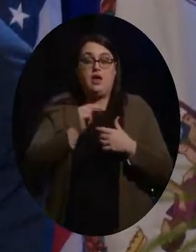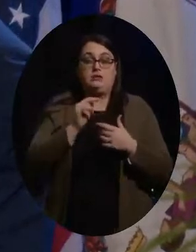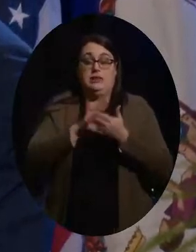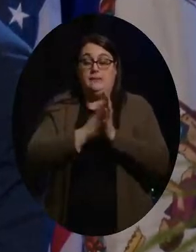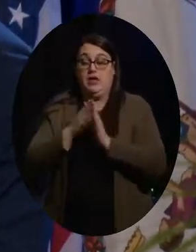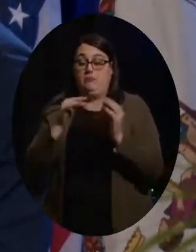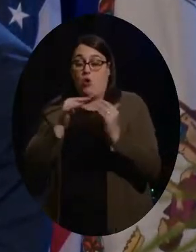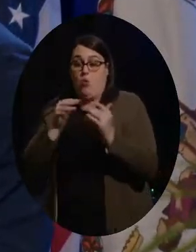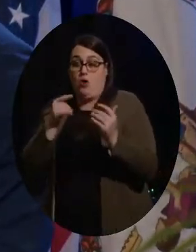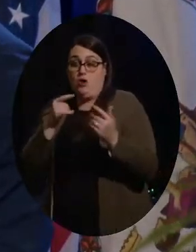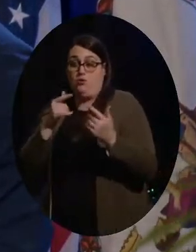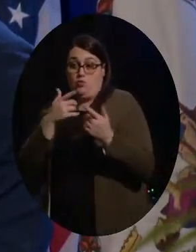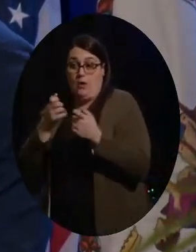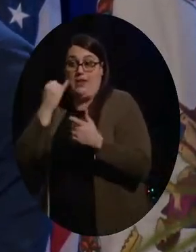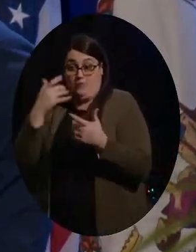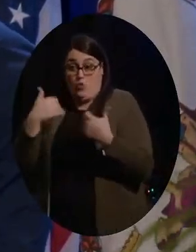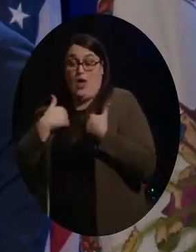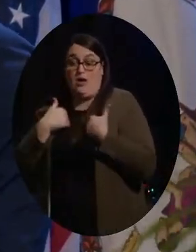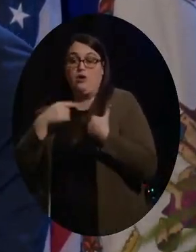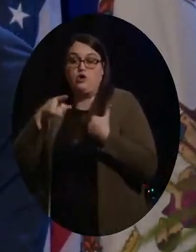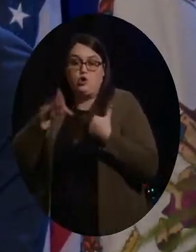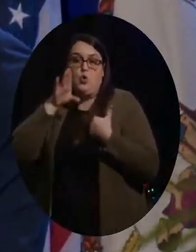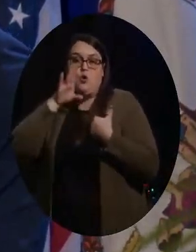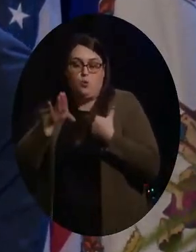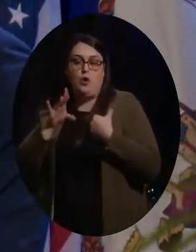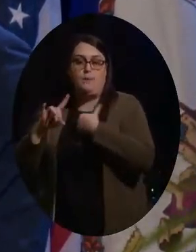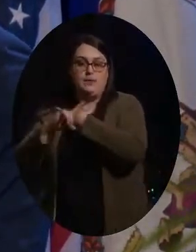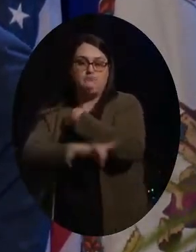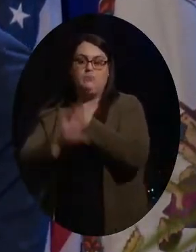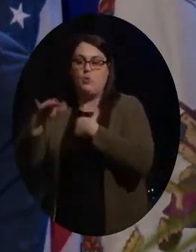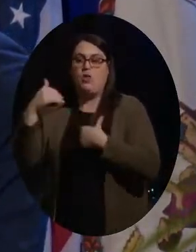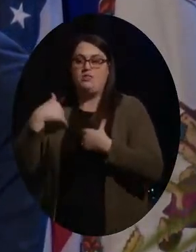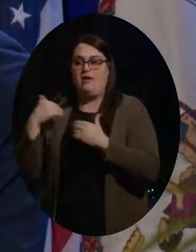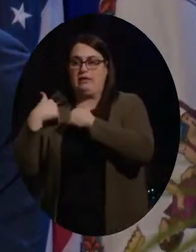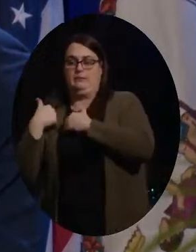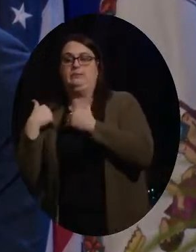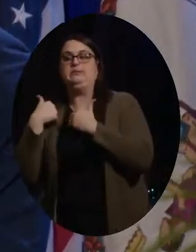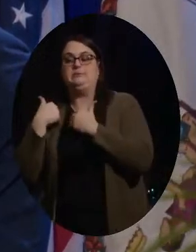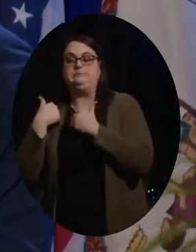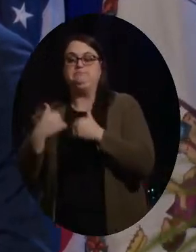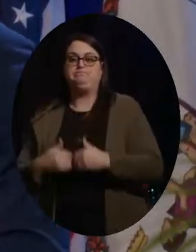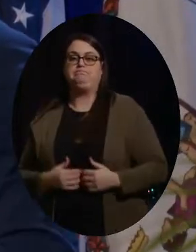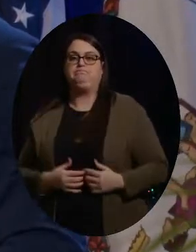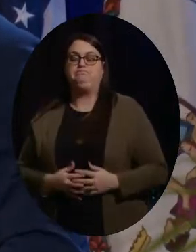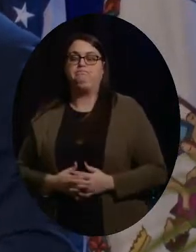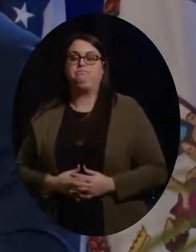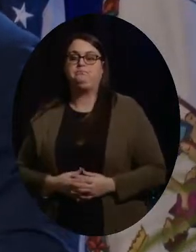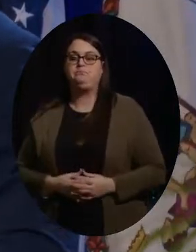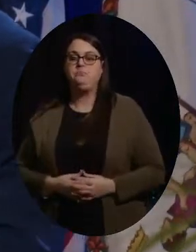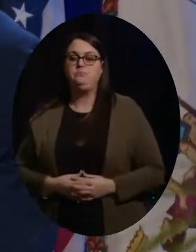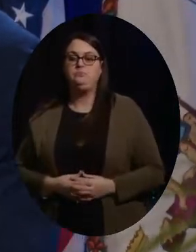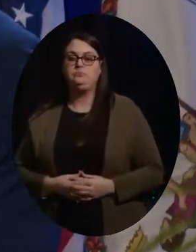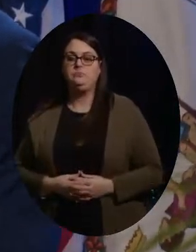you possess these weapons, you will be held accountable.